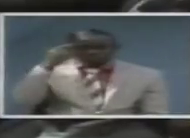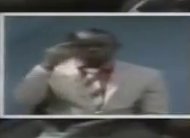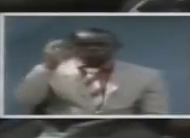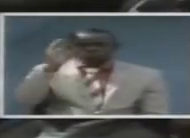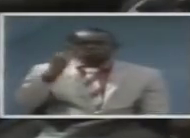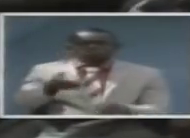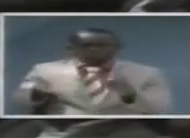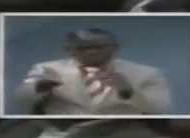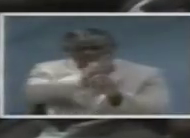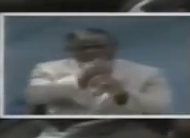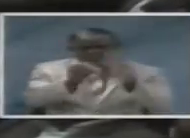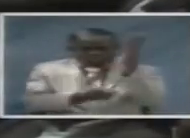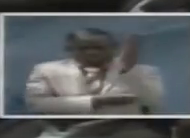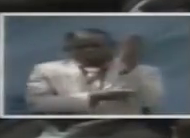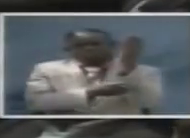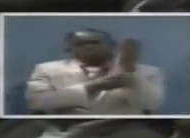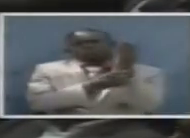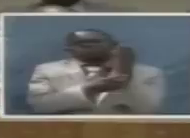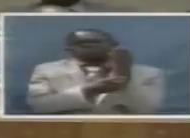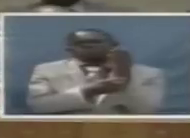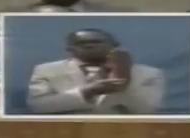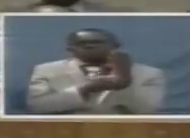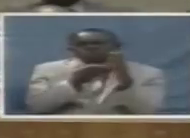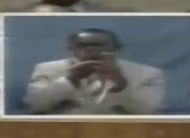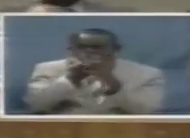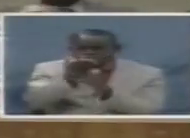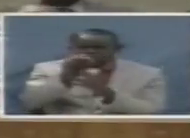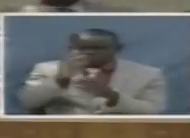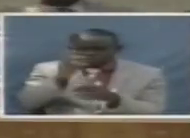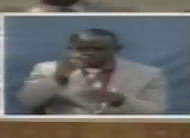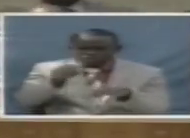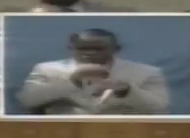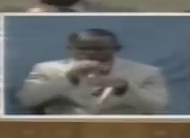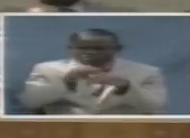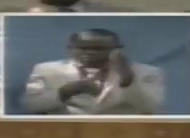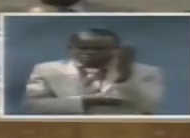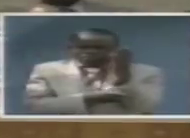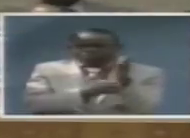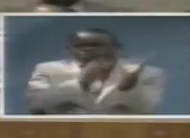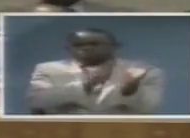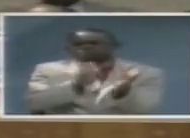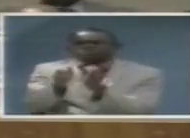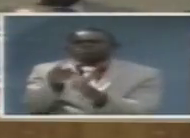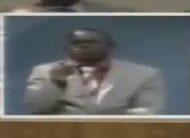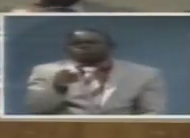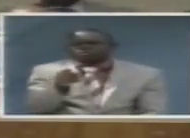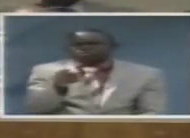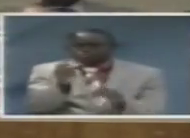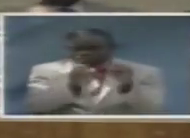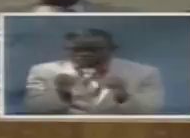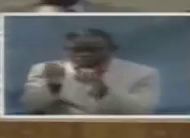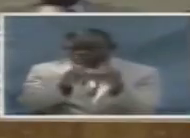strategic objectives contained in the recently launched 7th National Development Plan. We